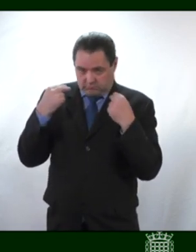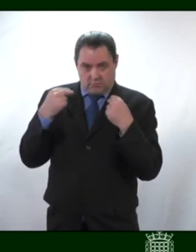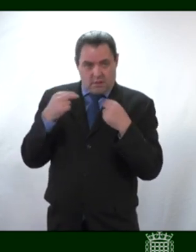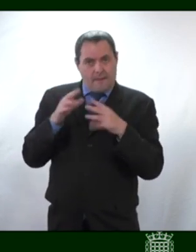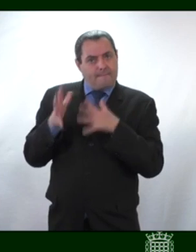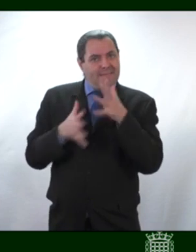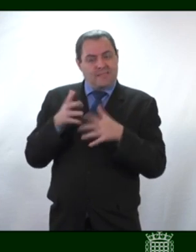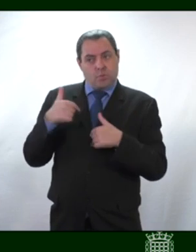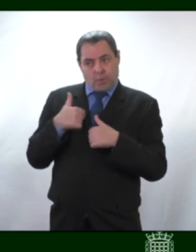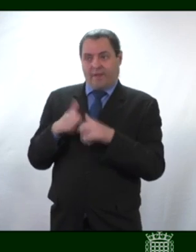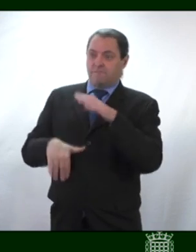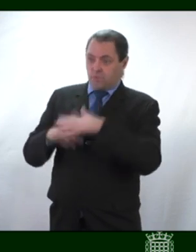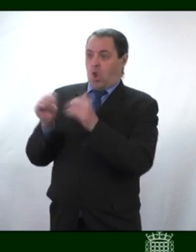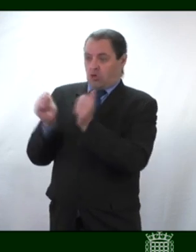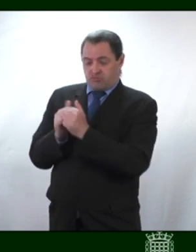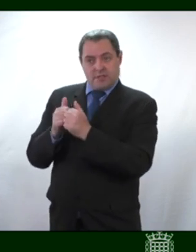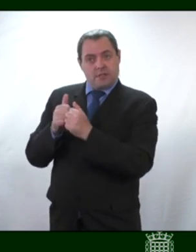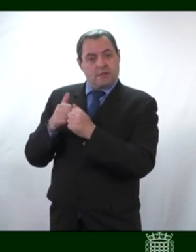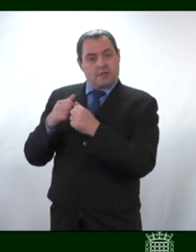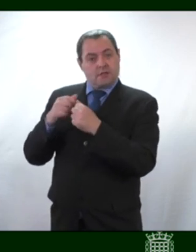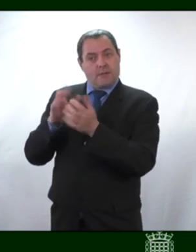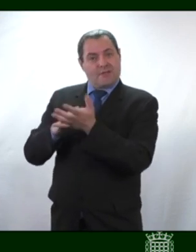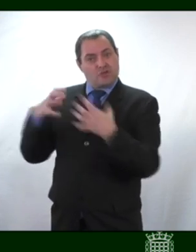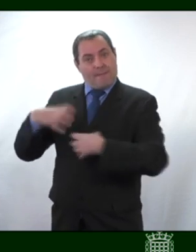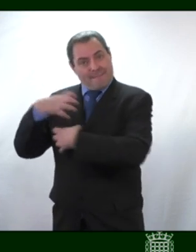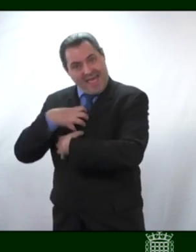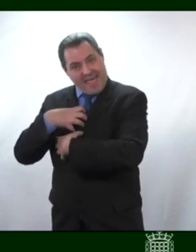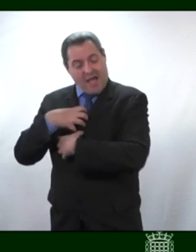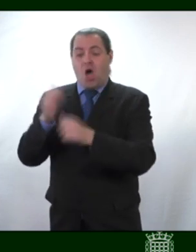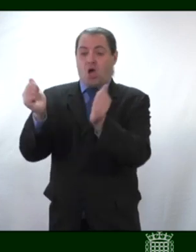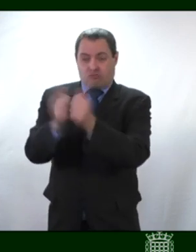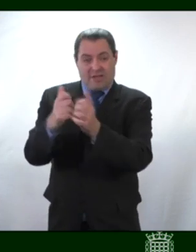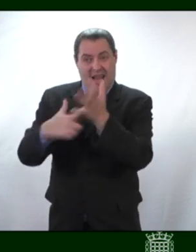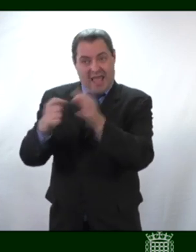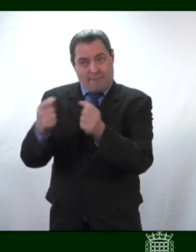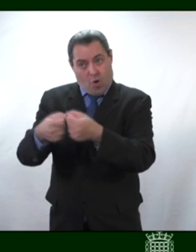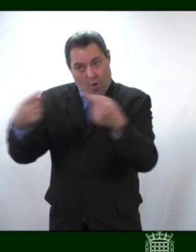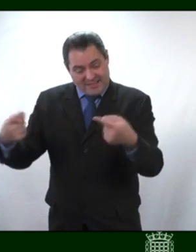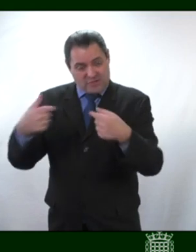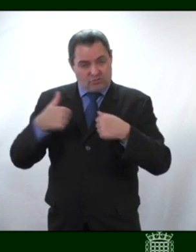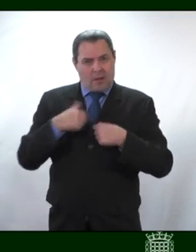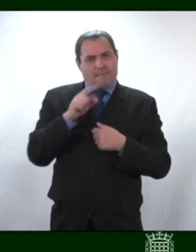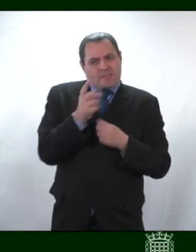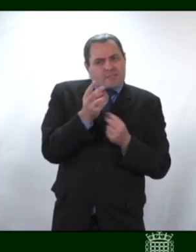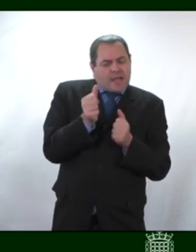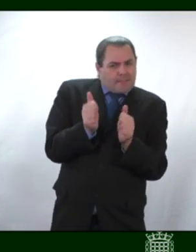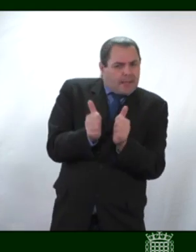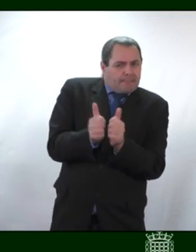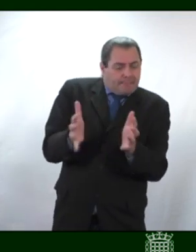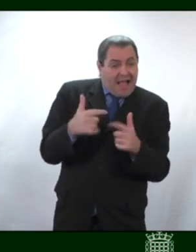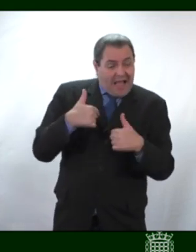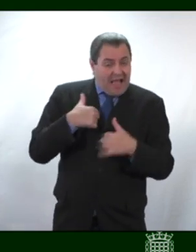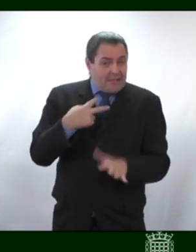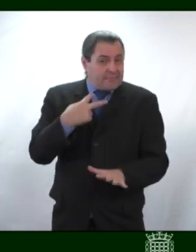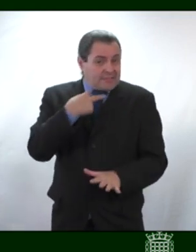Manchester, nor are we in tow with the Labour opposition. I feel a deep sense of disappointment at